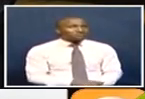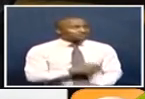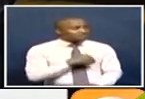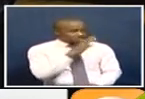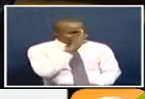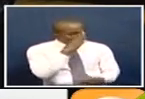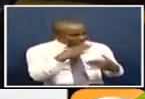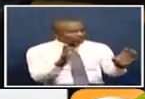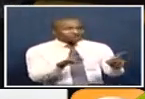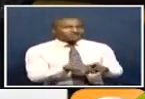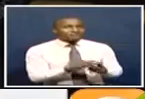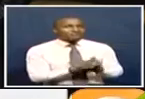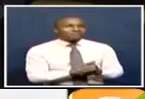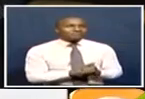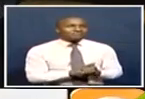lost.